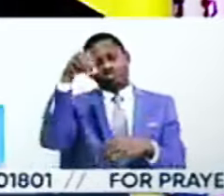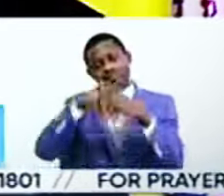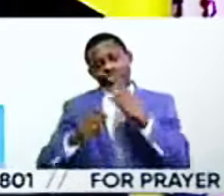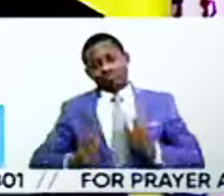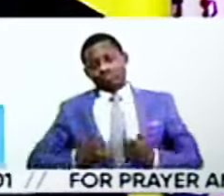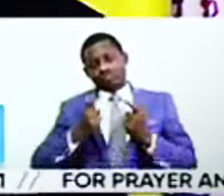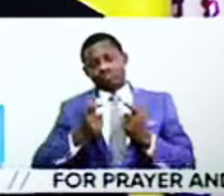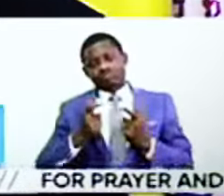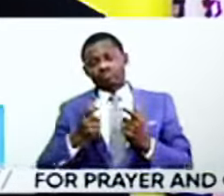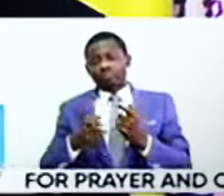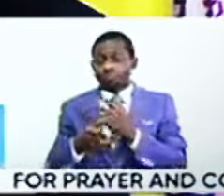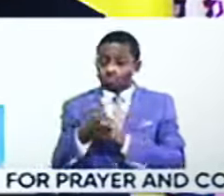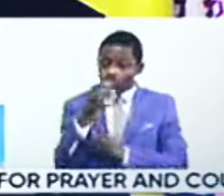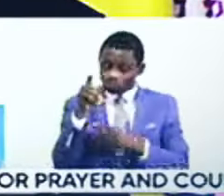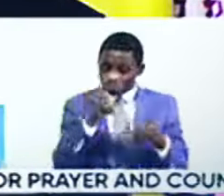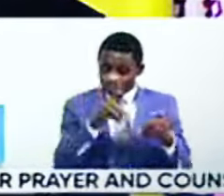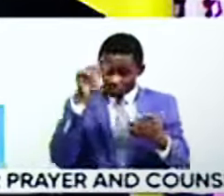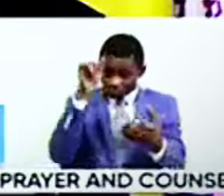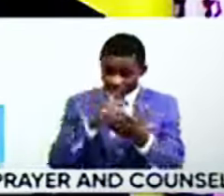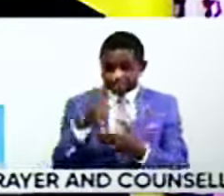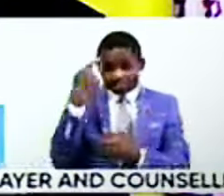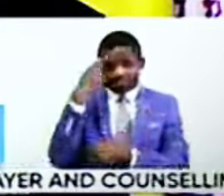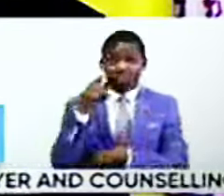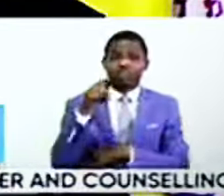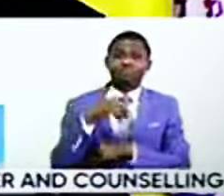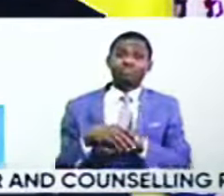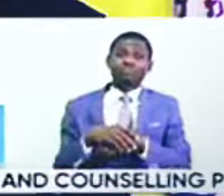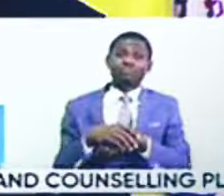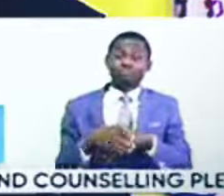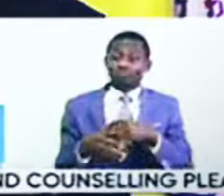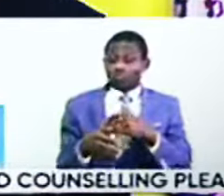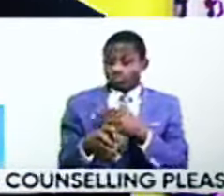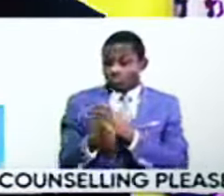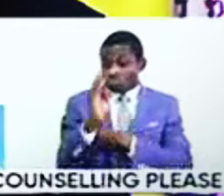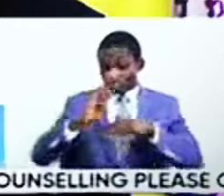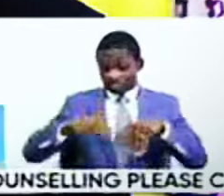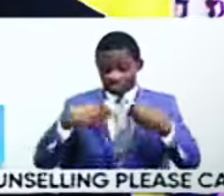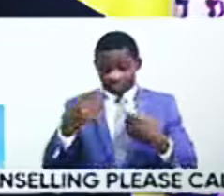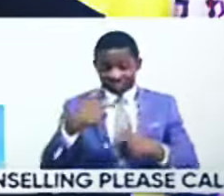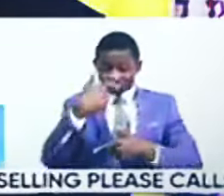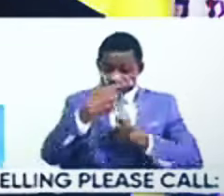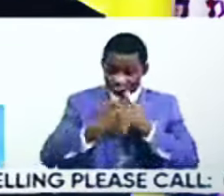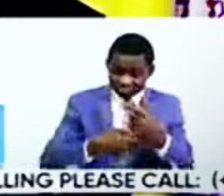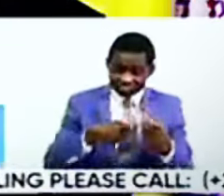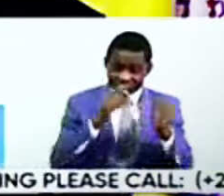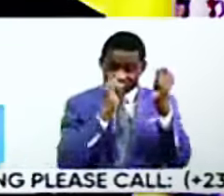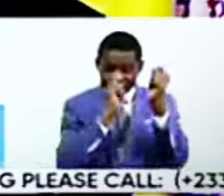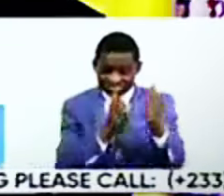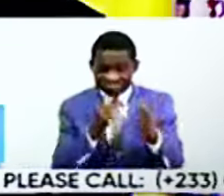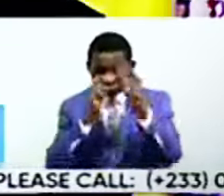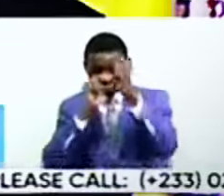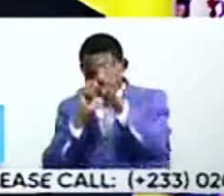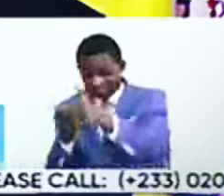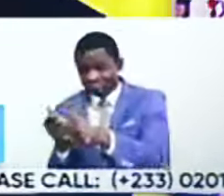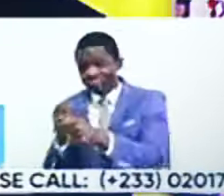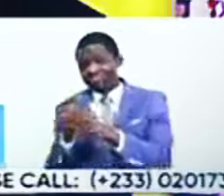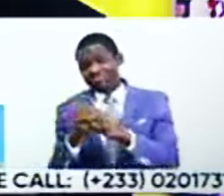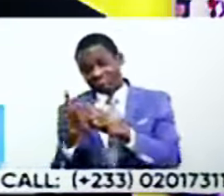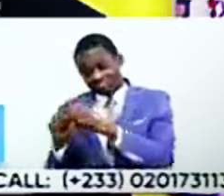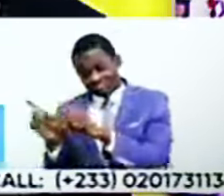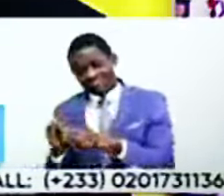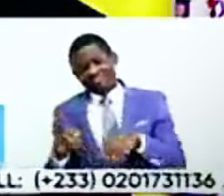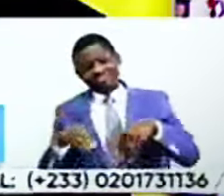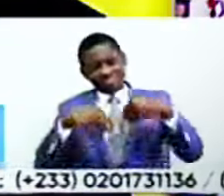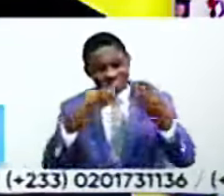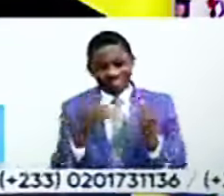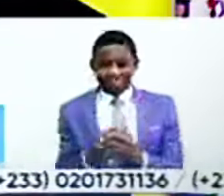that. Eradin yesa. He has brought in us graces and giftings. Ode odum ni achedi ahudo abayemu. This is how much the Christian